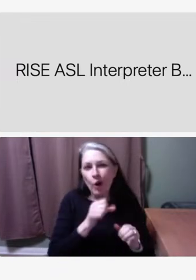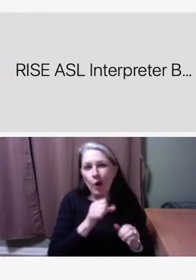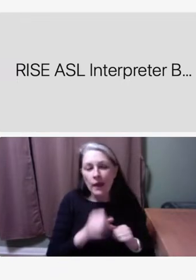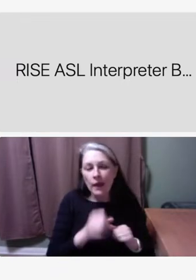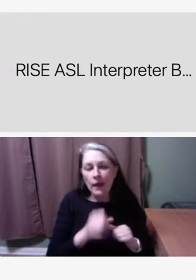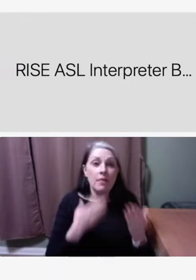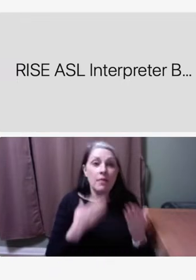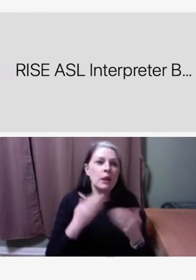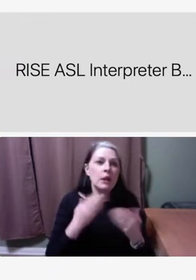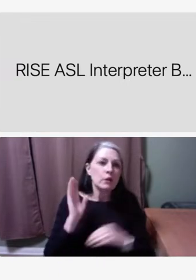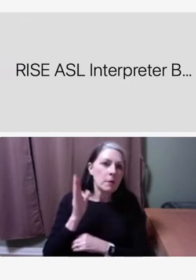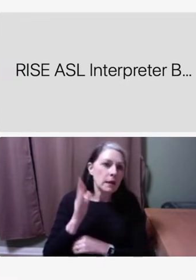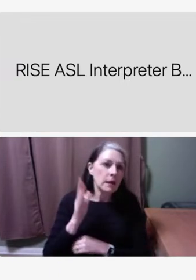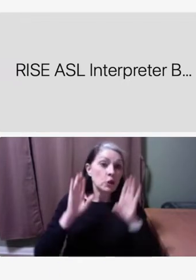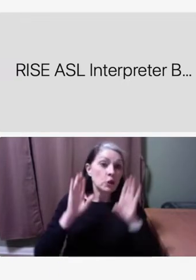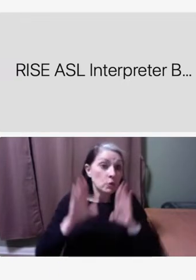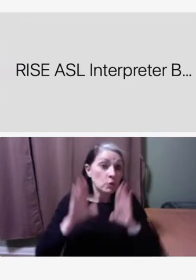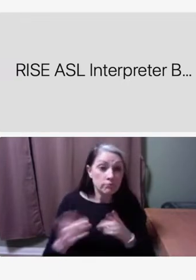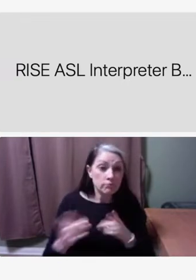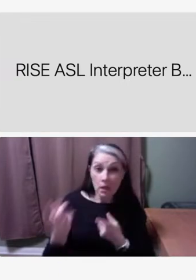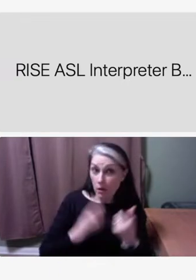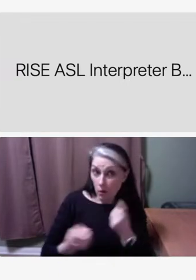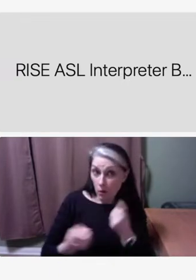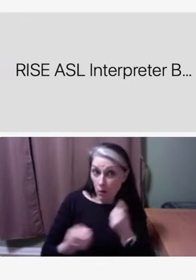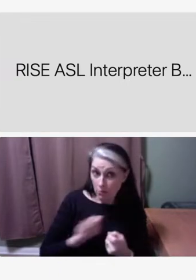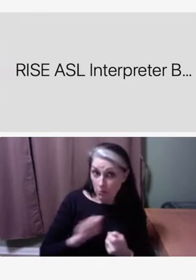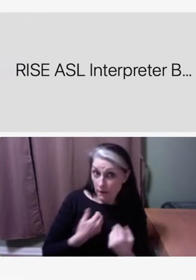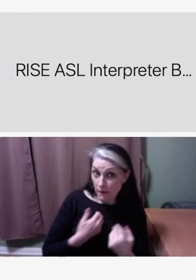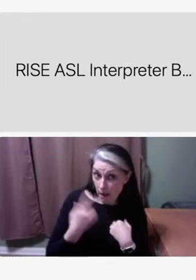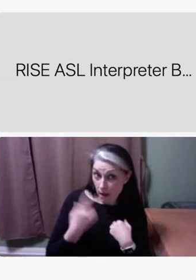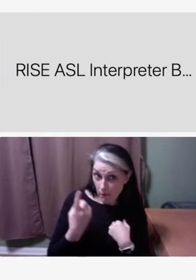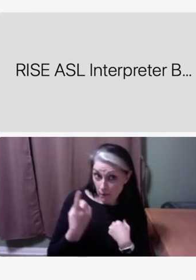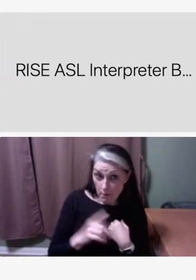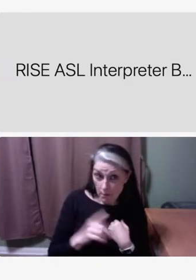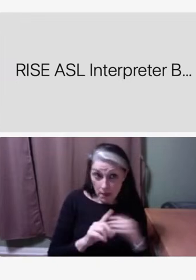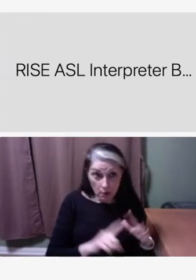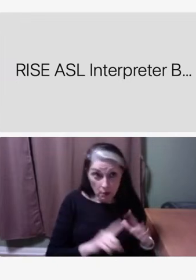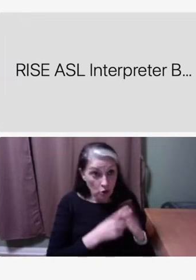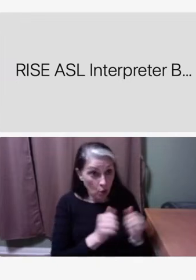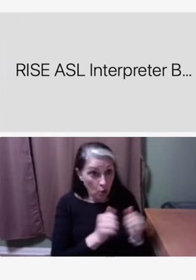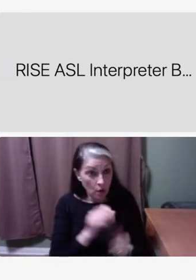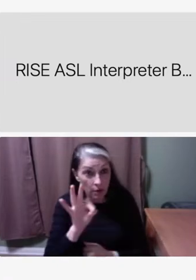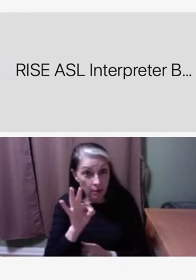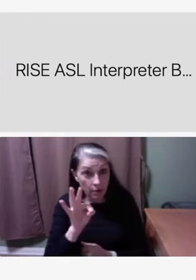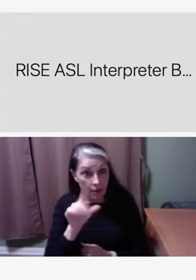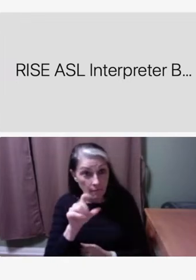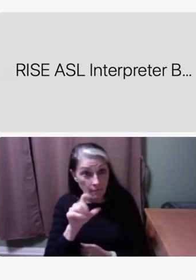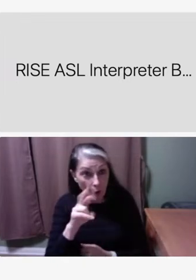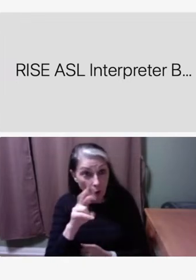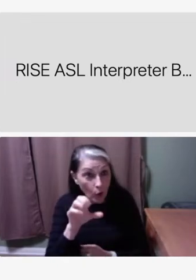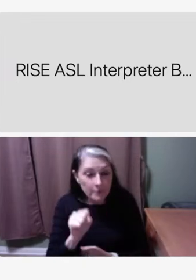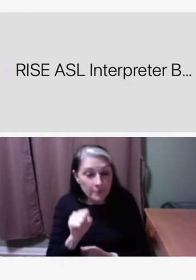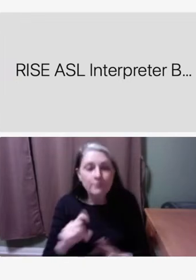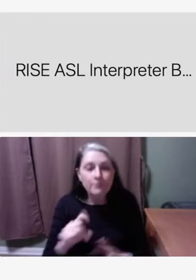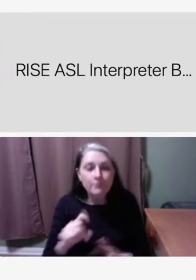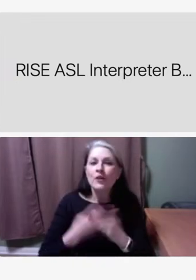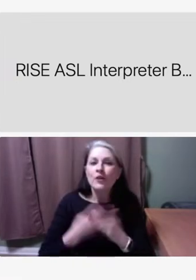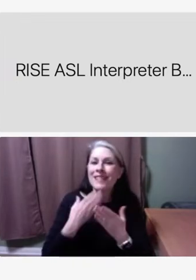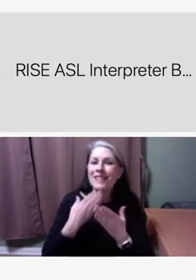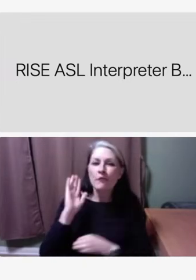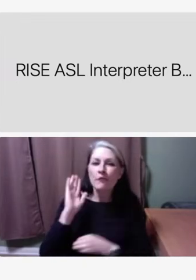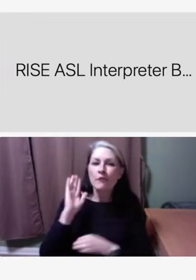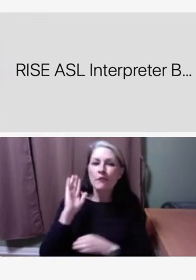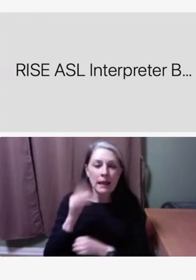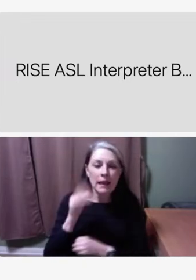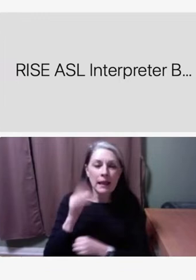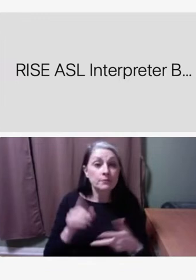any other questions? I do have one, but I'll start with Mrs. Flores. Well, first of all, thank you for the presentation. The three directors, you did an